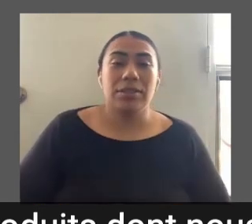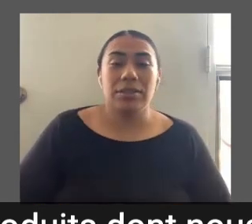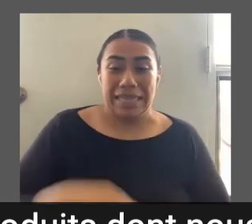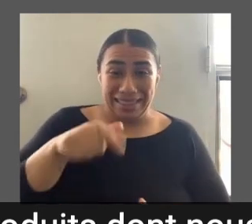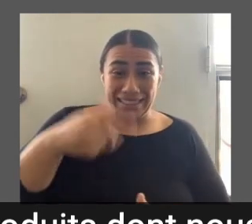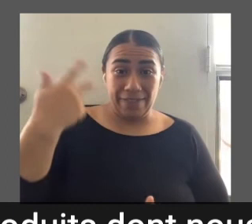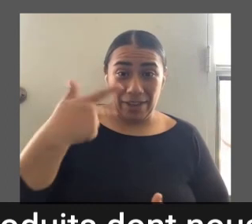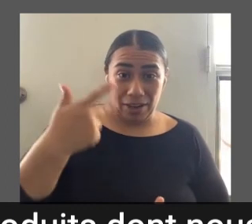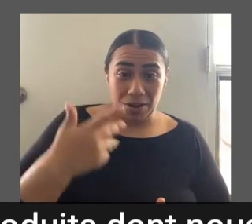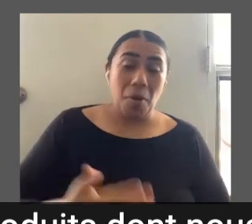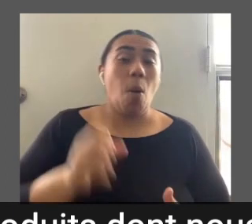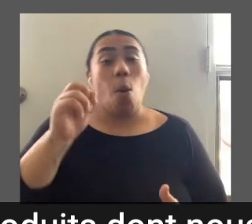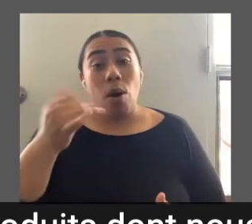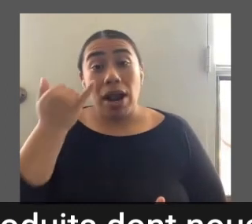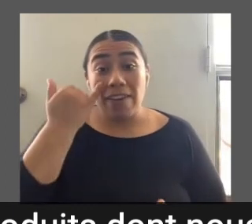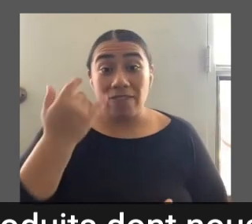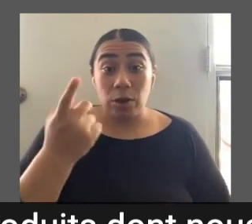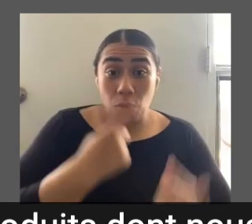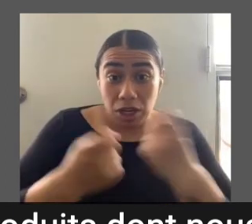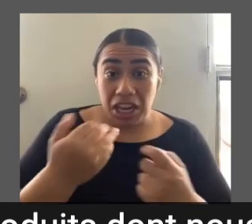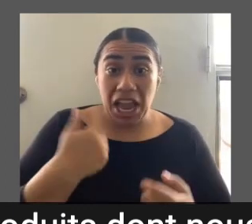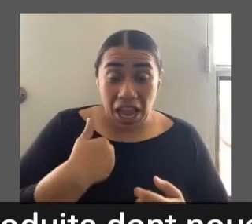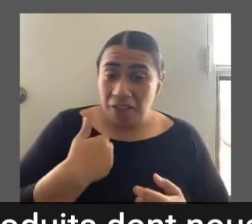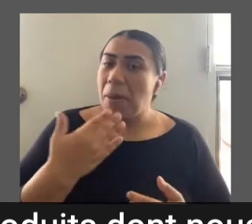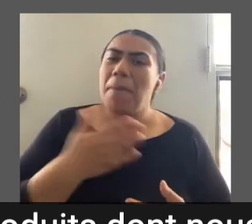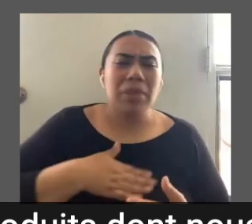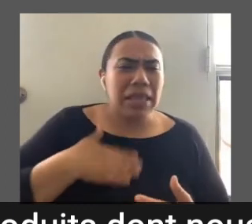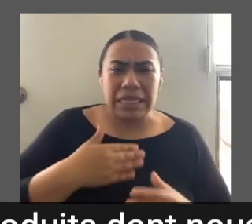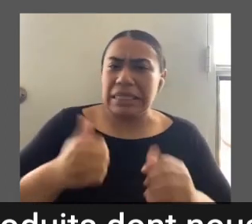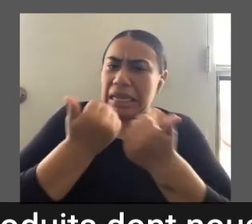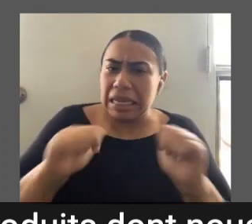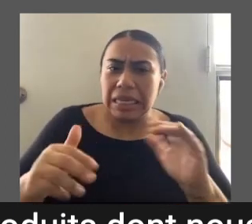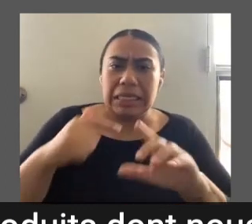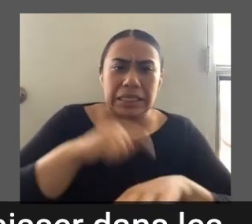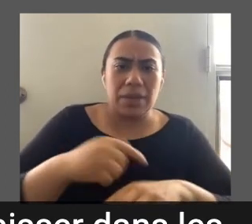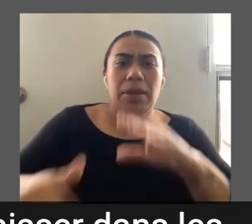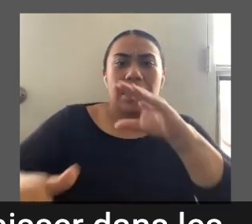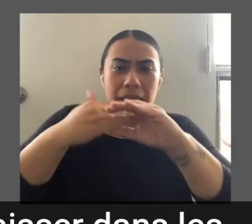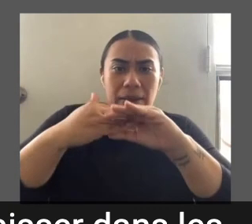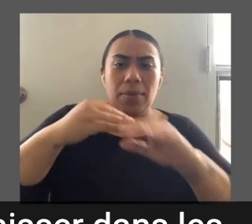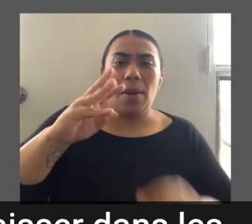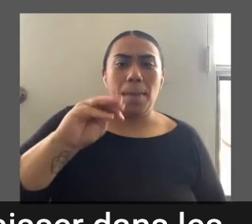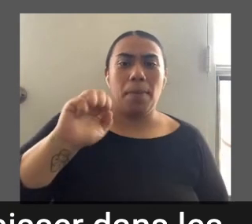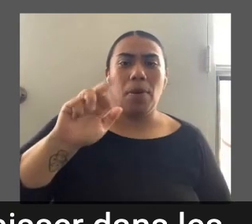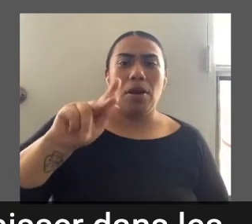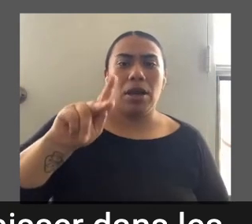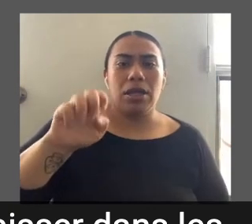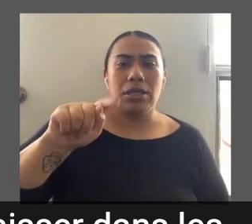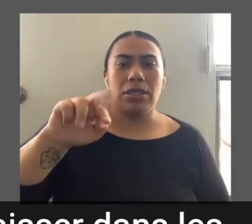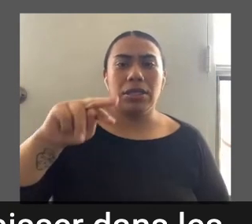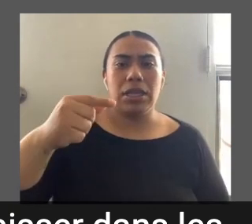any questions regarding the products we've discussed today, please feel free to send questions to